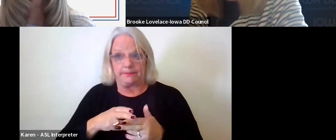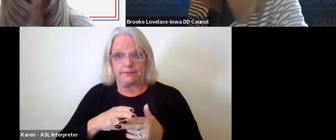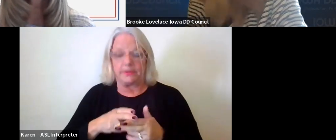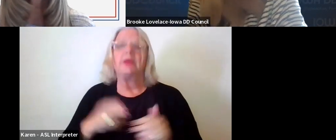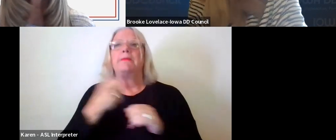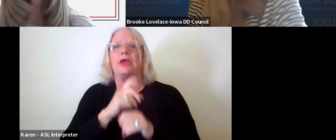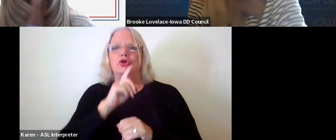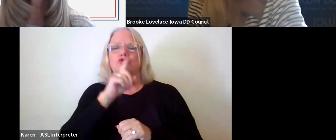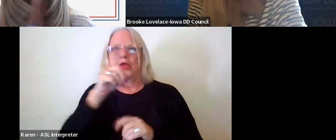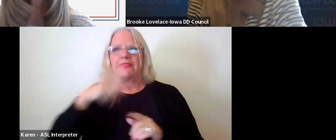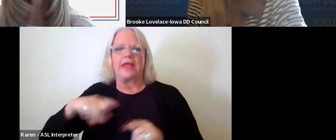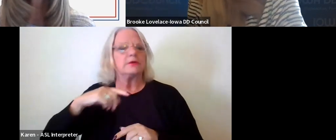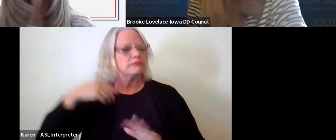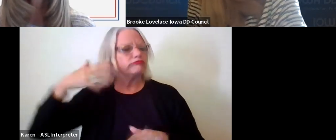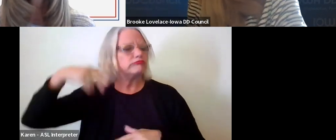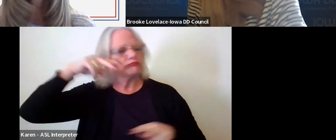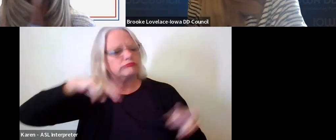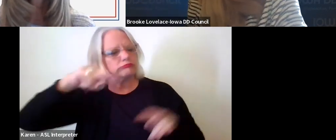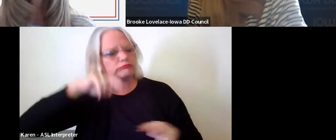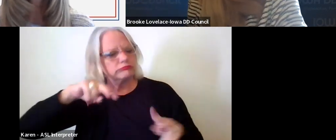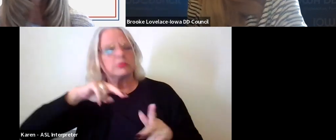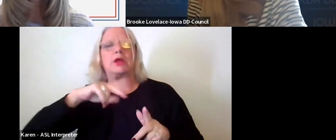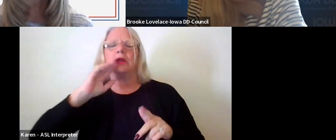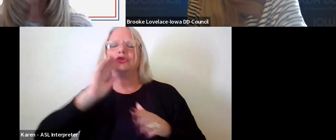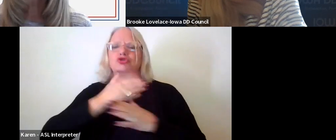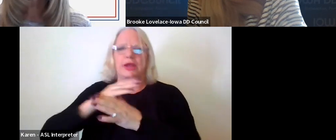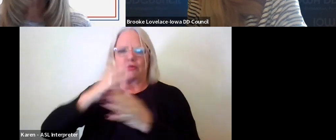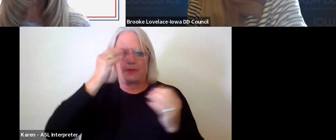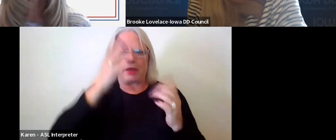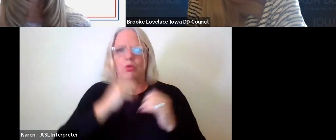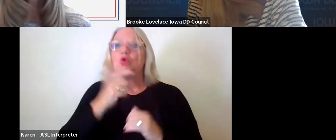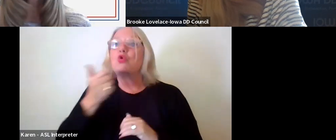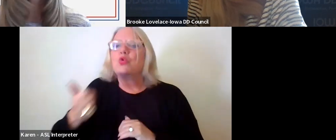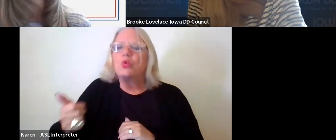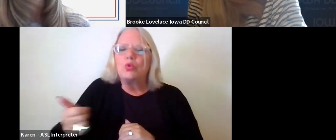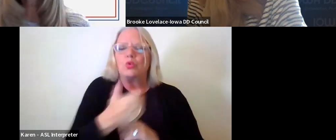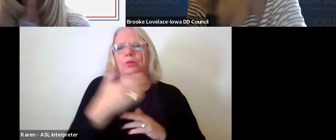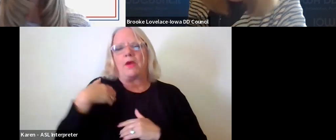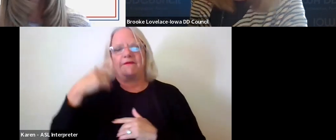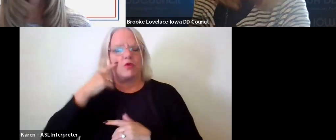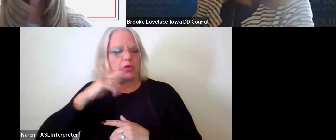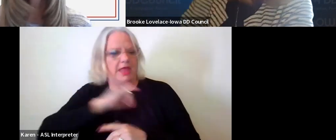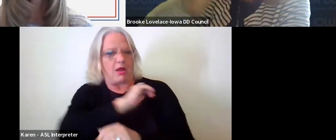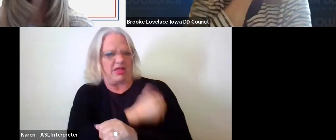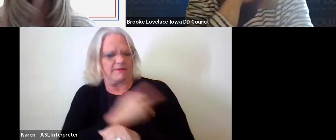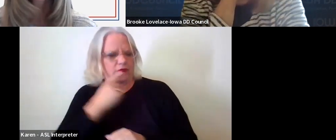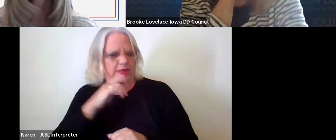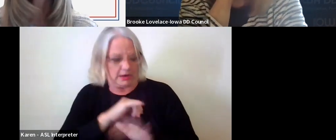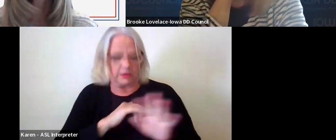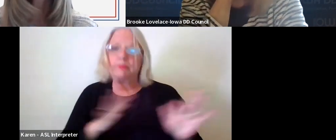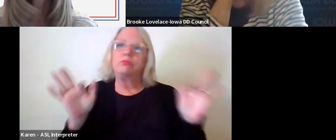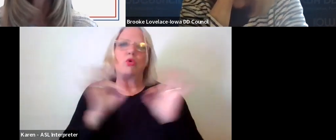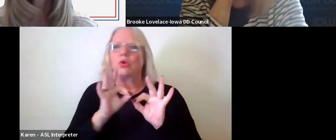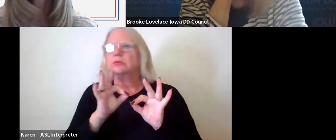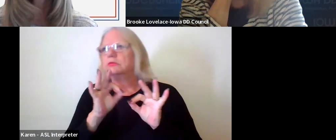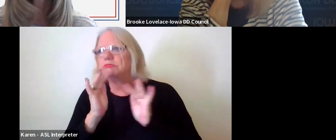continuously monitored organizational email that can be used for the account. And always stay tuned as